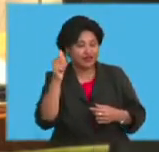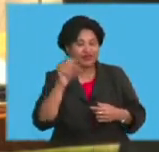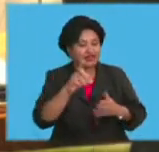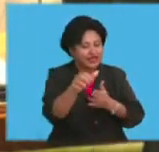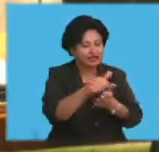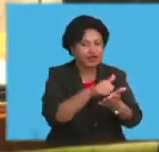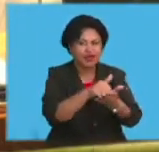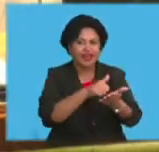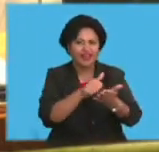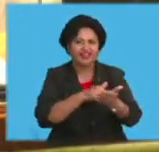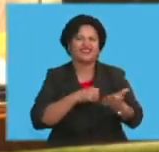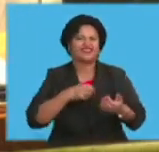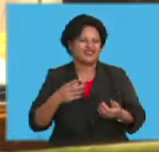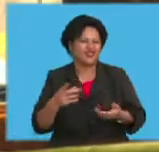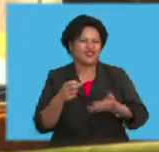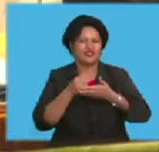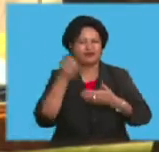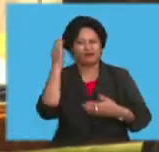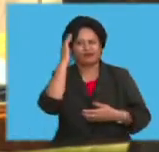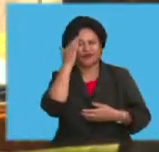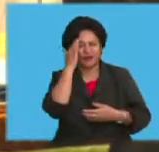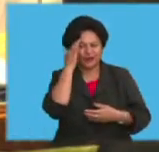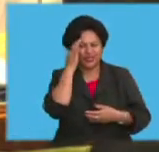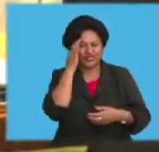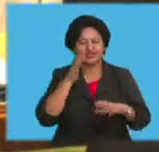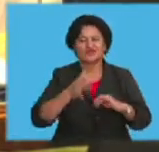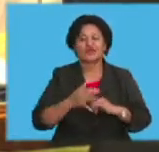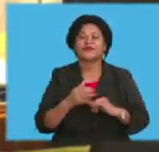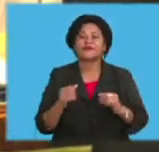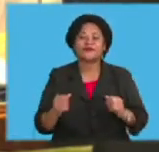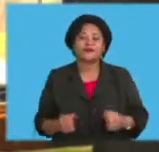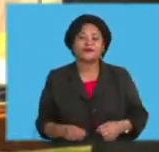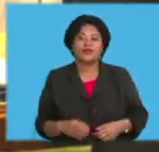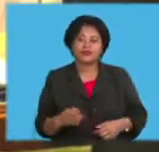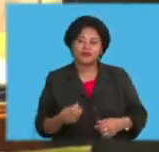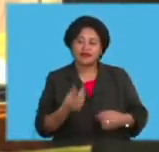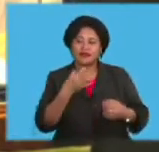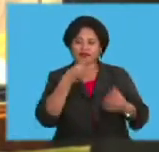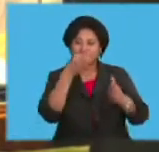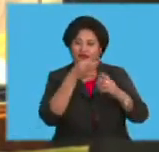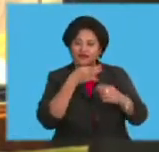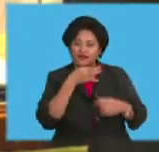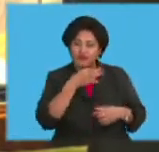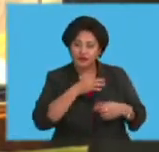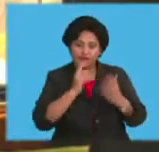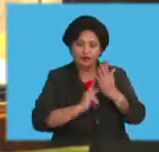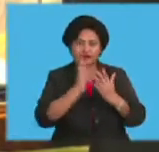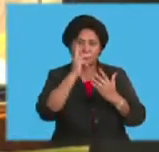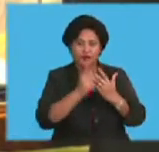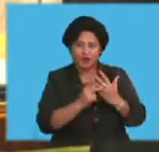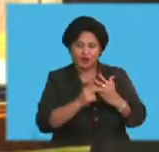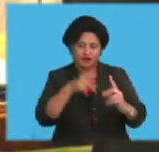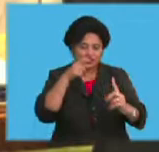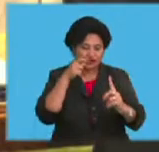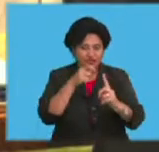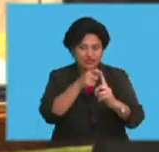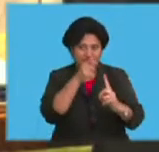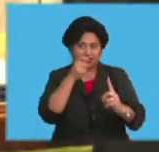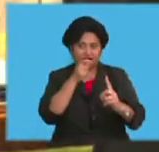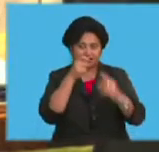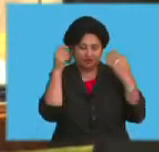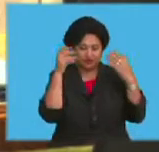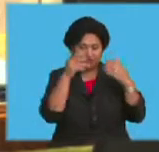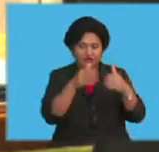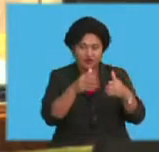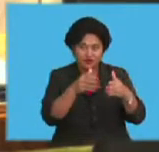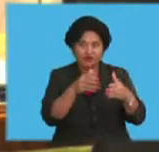local MSMEs. Now, Madam Speaker, there are a number of government programs specifically designed